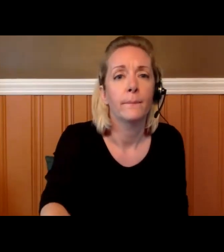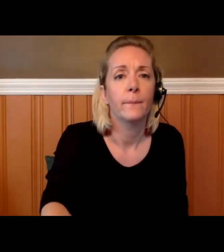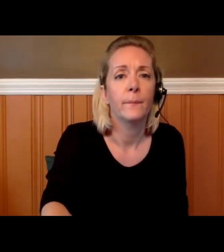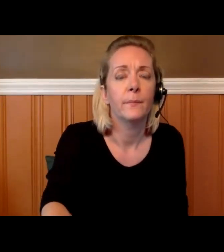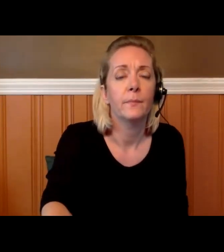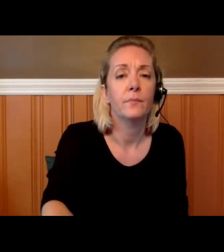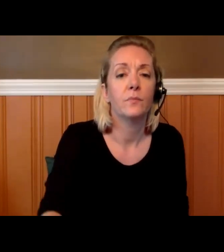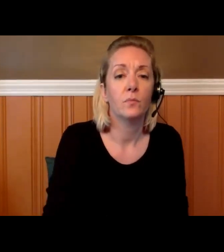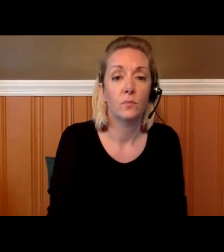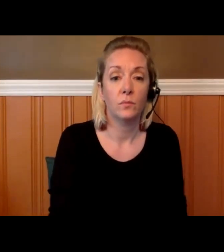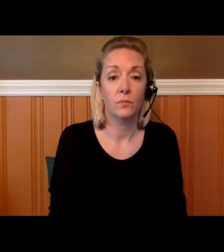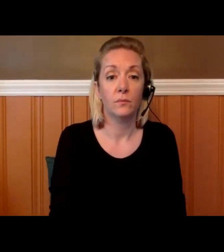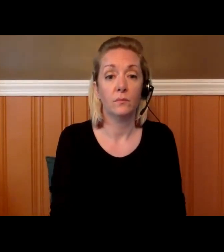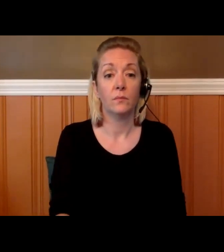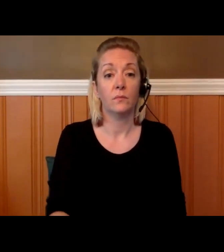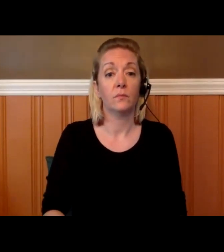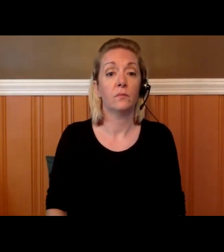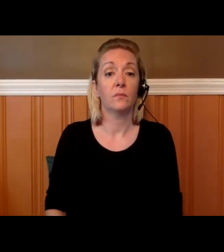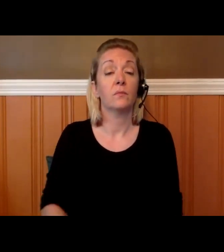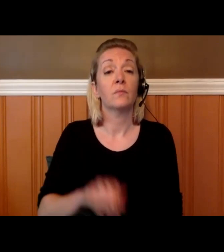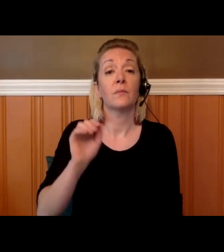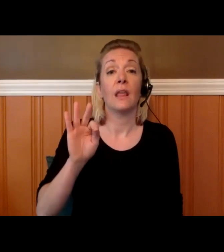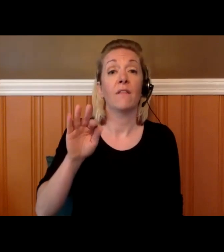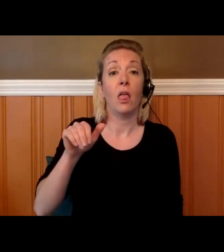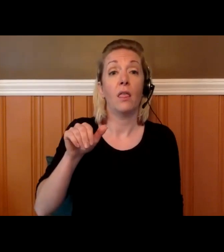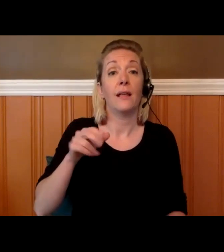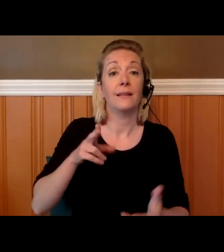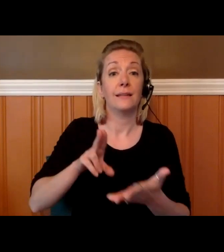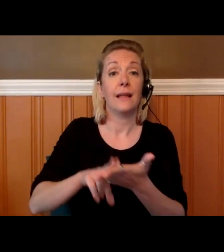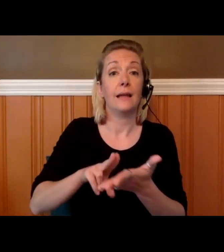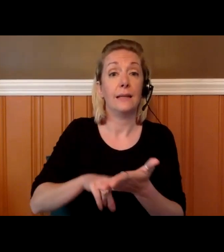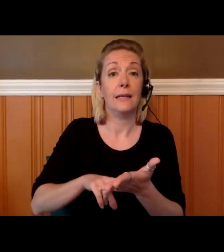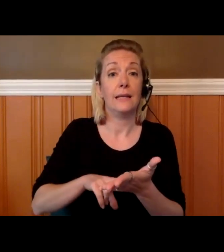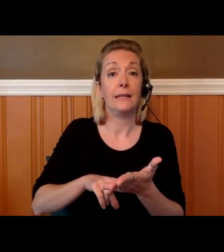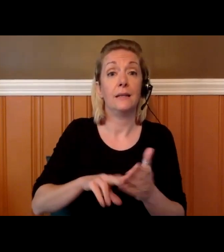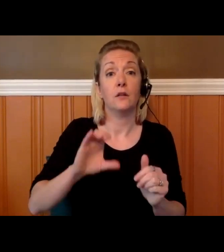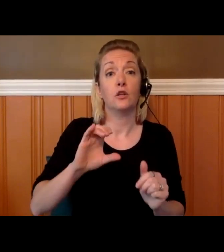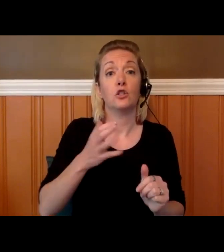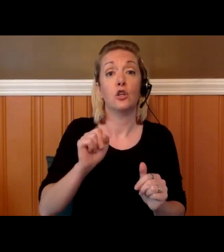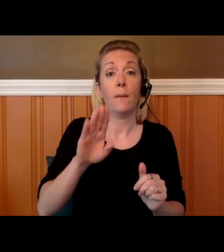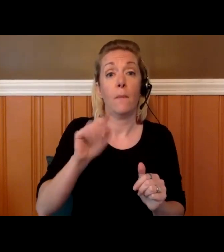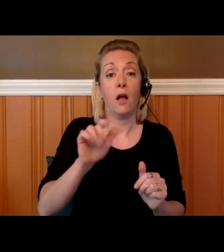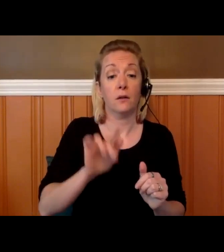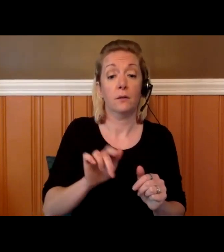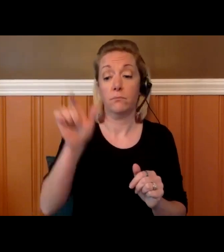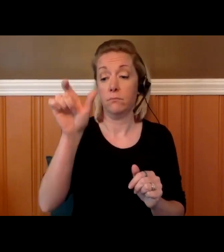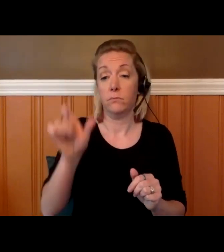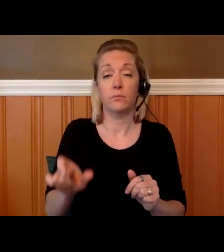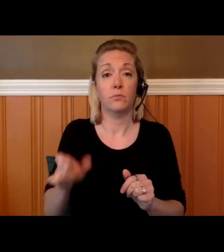And if anybody has not yet signed in using the link in the chat box, if you could please sign in,